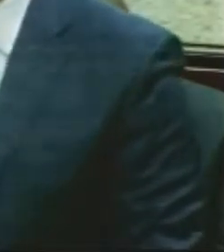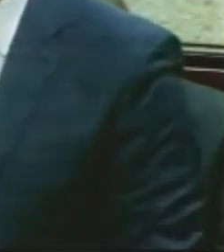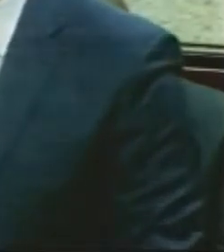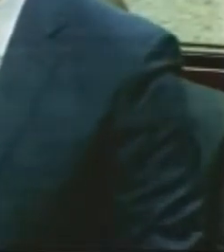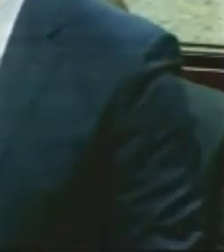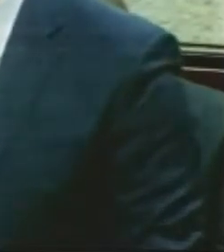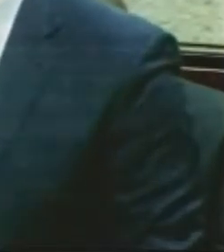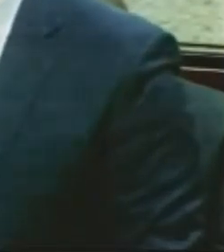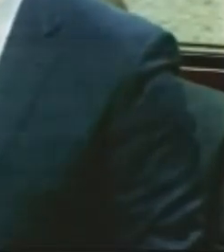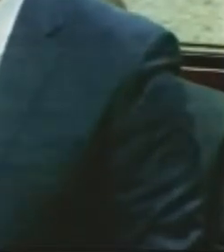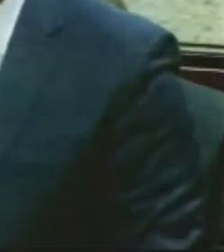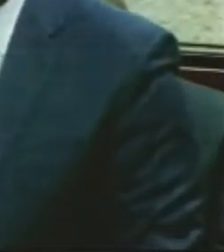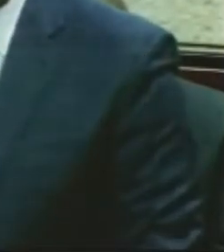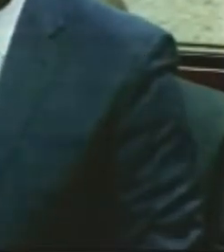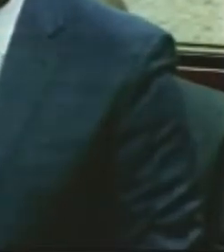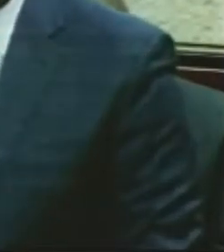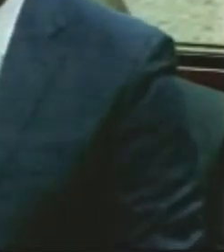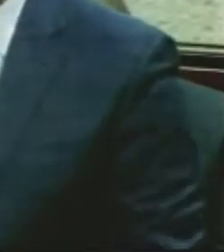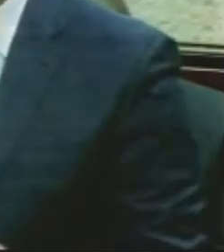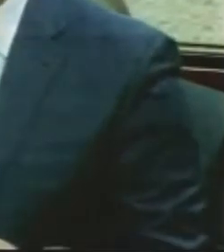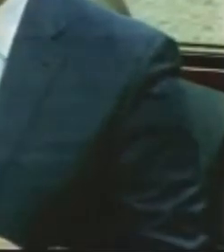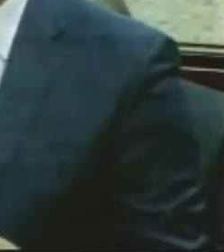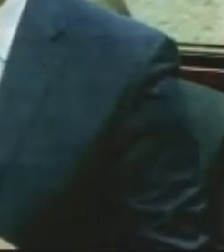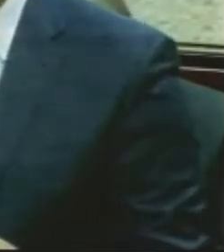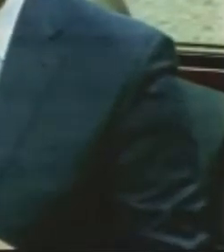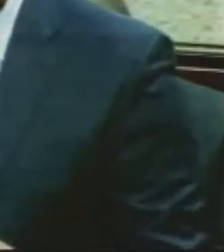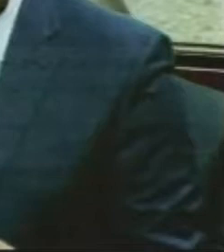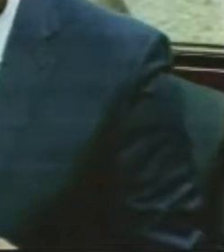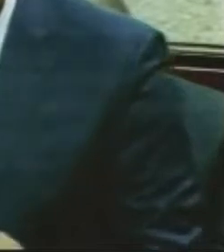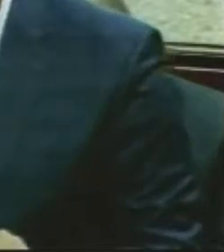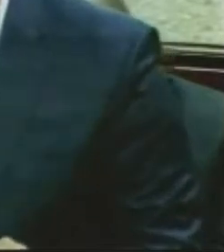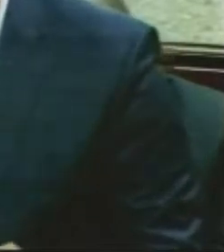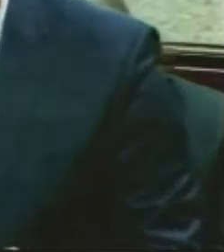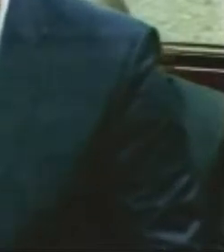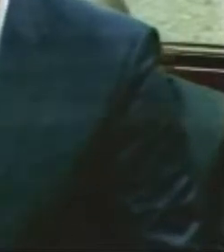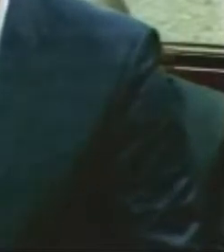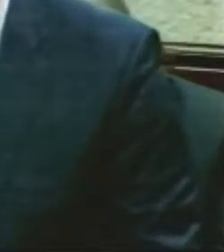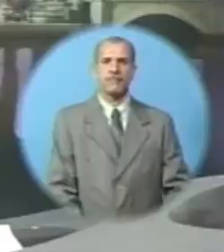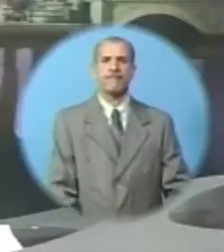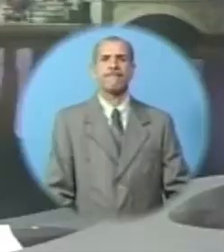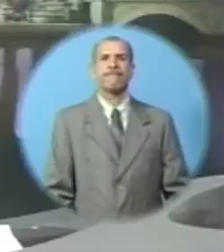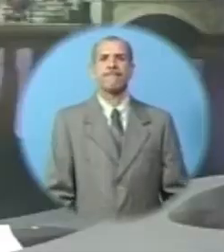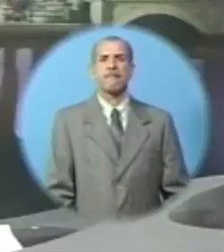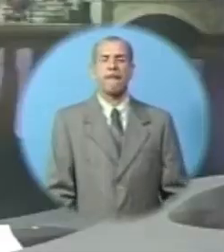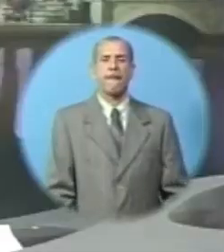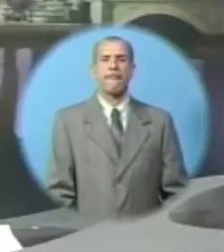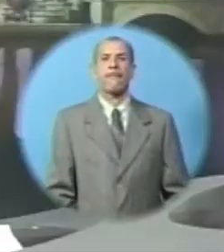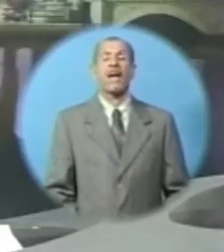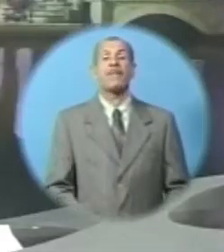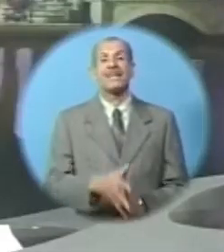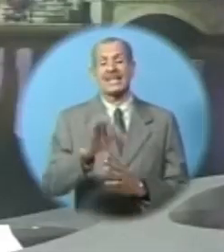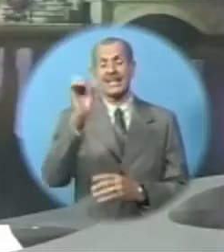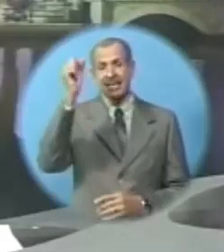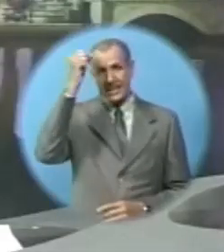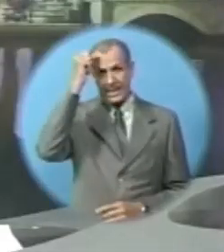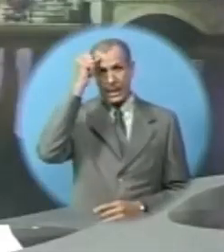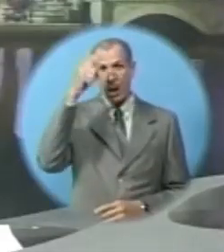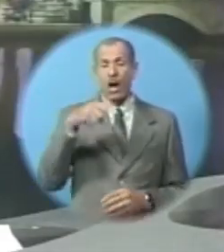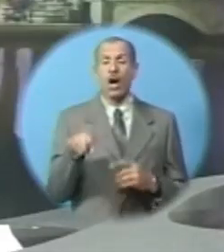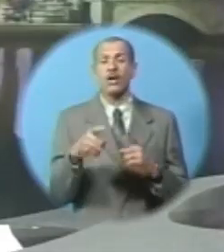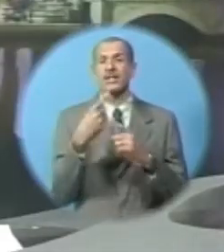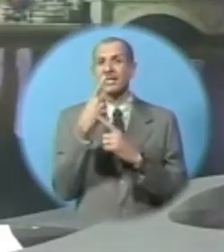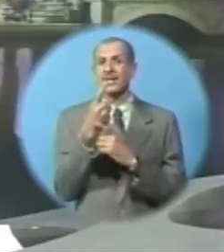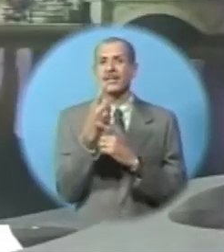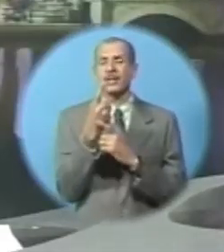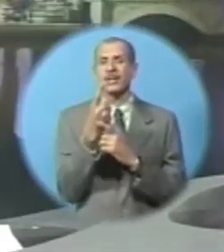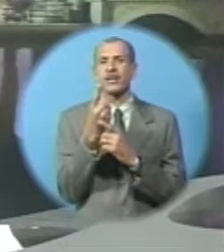current financial year and $140 million over a full financial year. Mr. Sinclair also gave relief